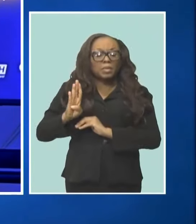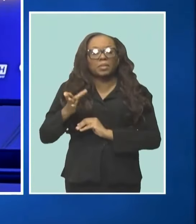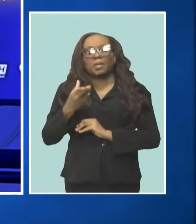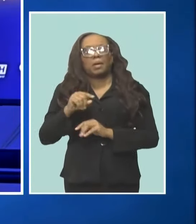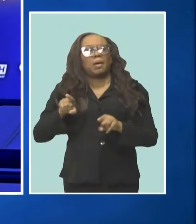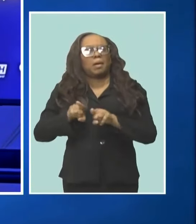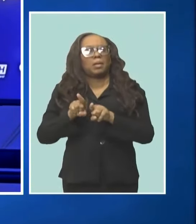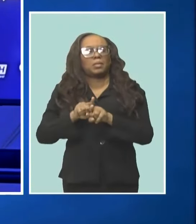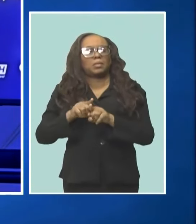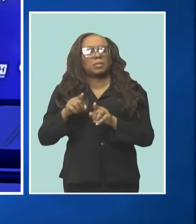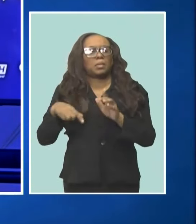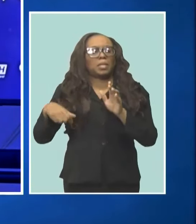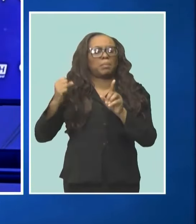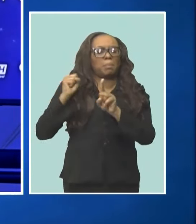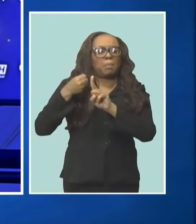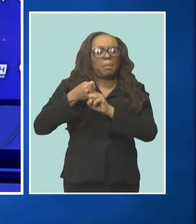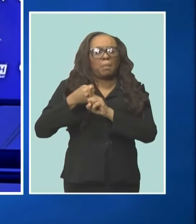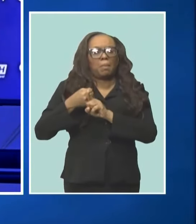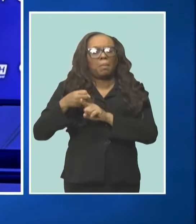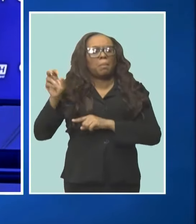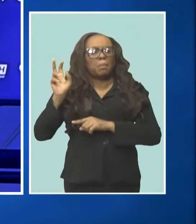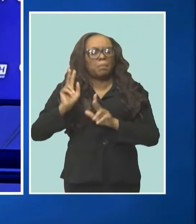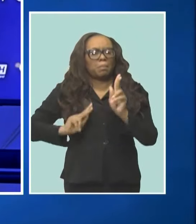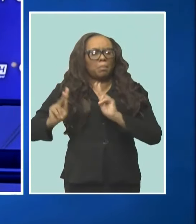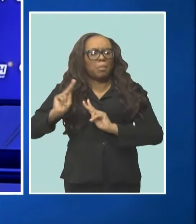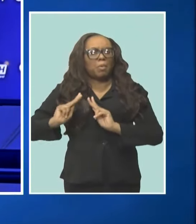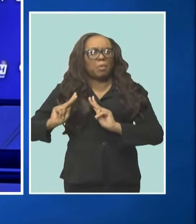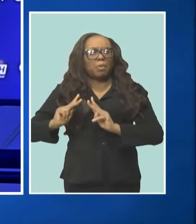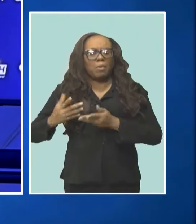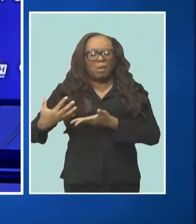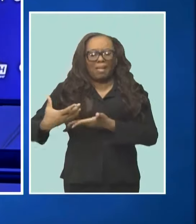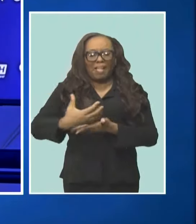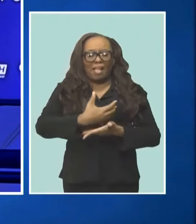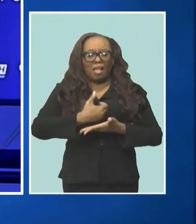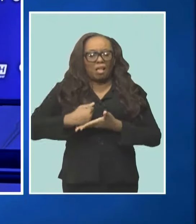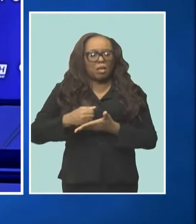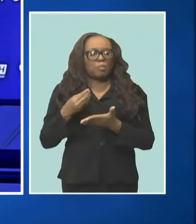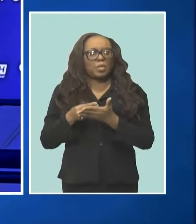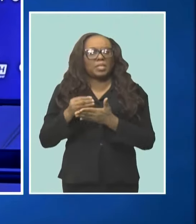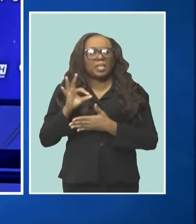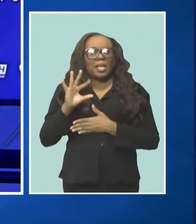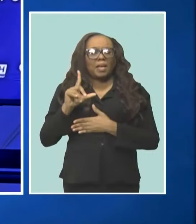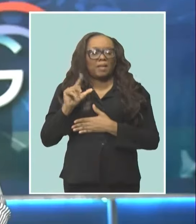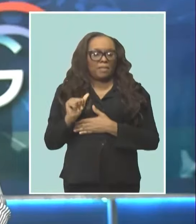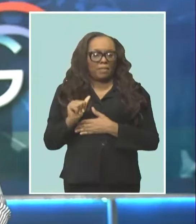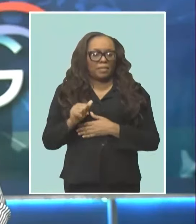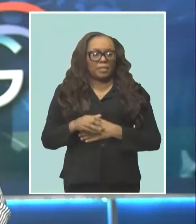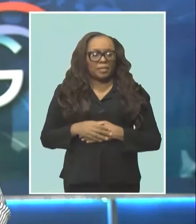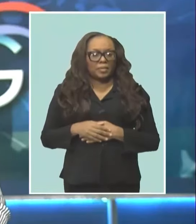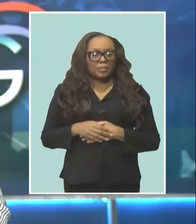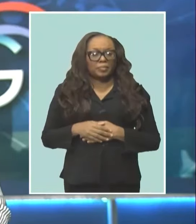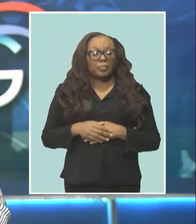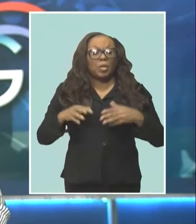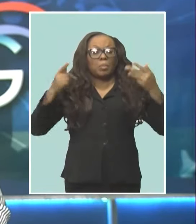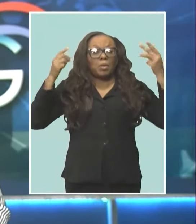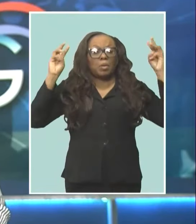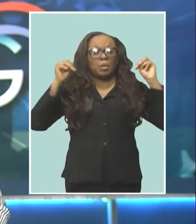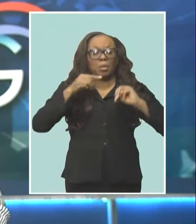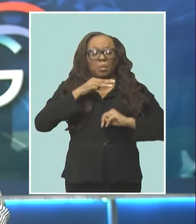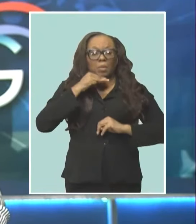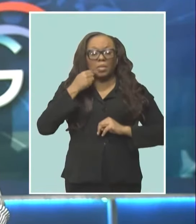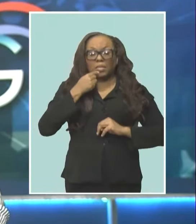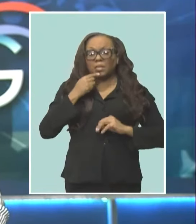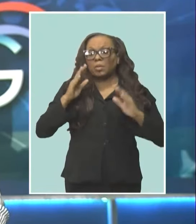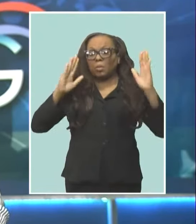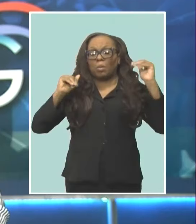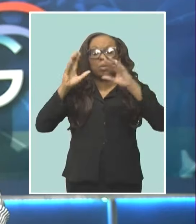are making money from the logistics in Florida to be able to make the transition. Prime Minister Motley says she